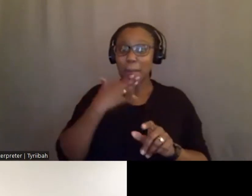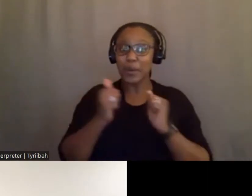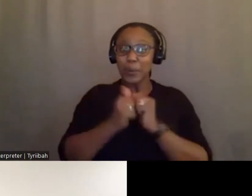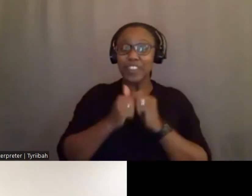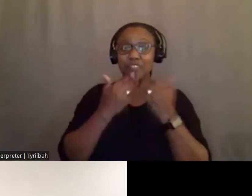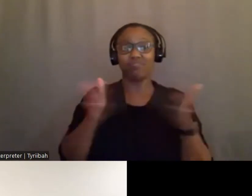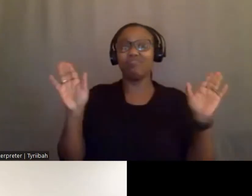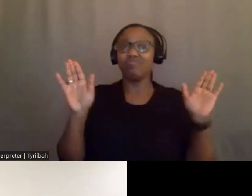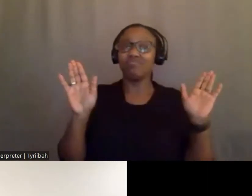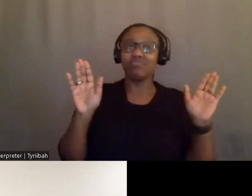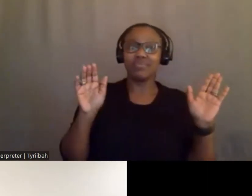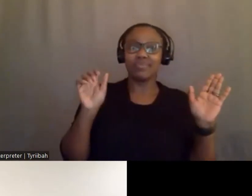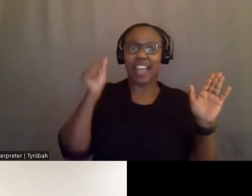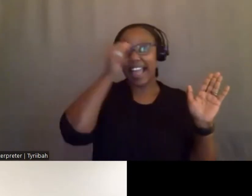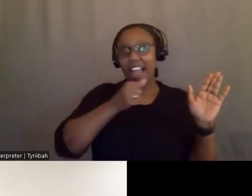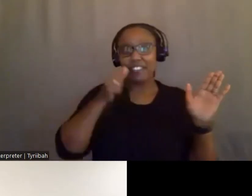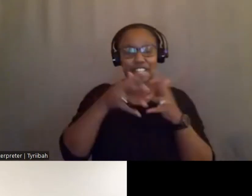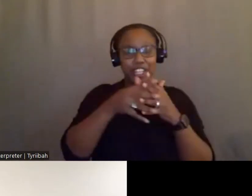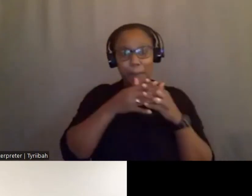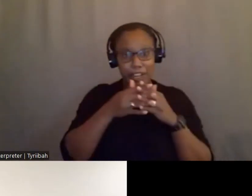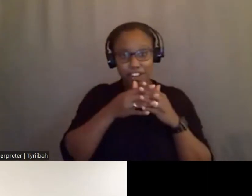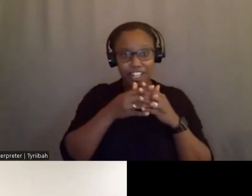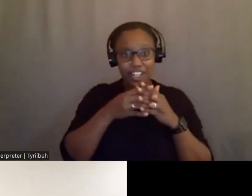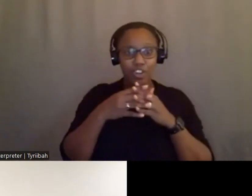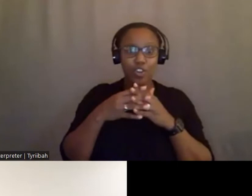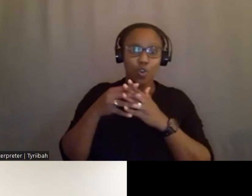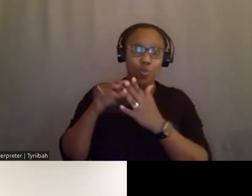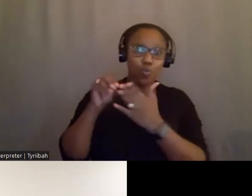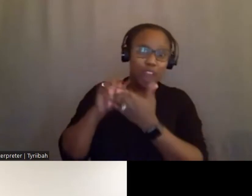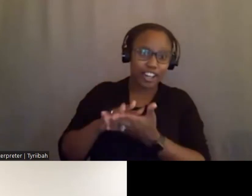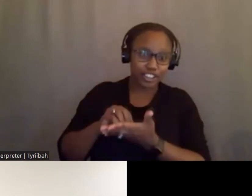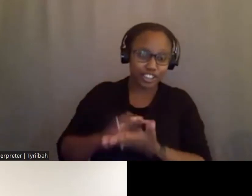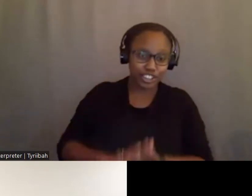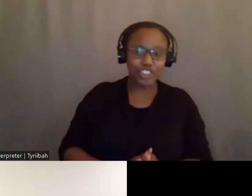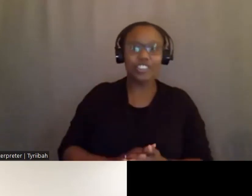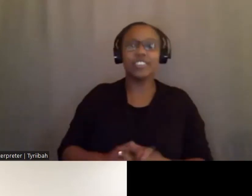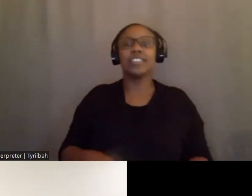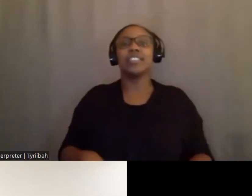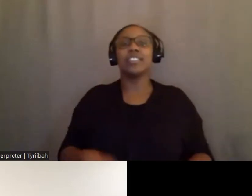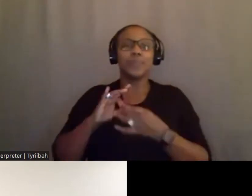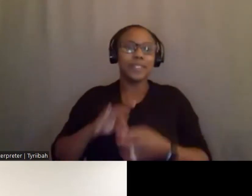of the pension records now, which have Black soldiers in them.